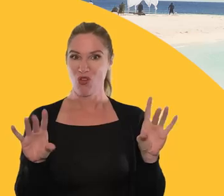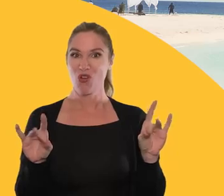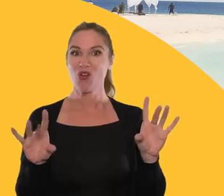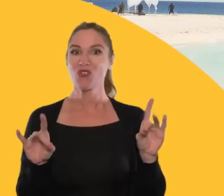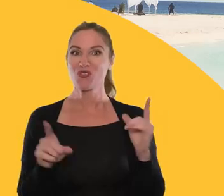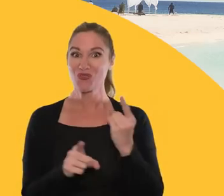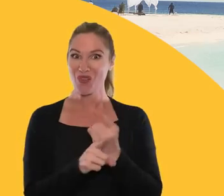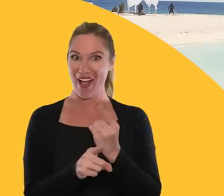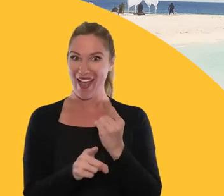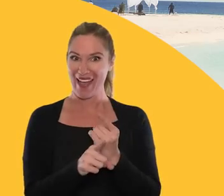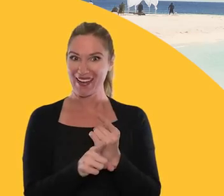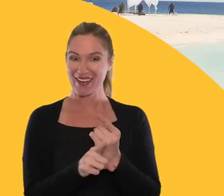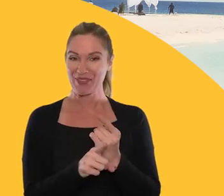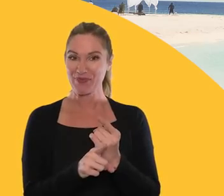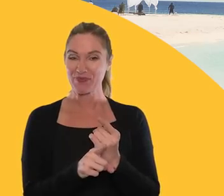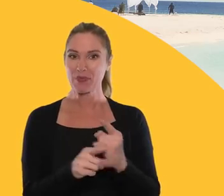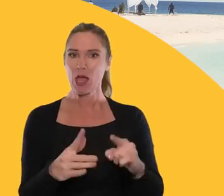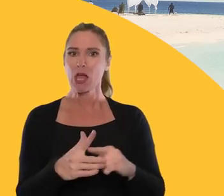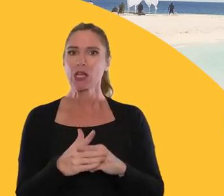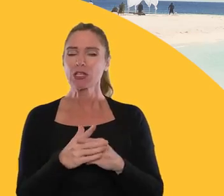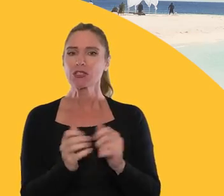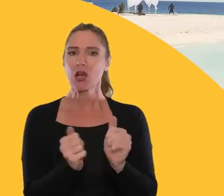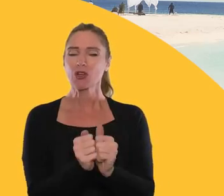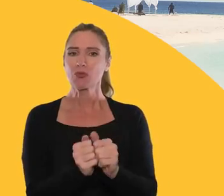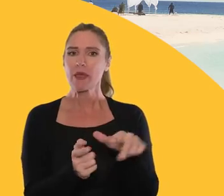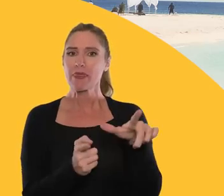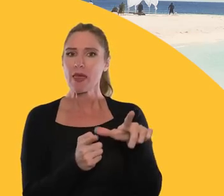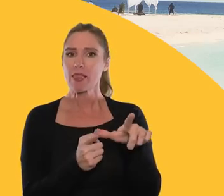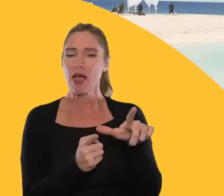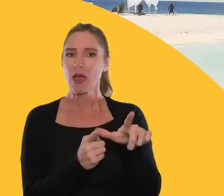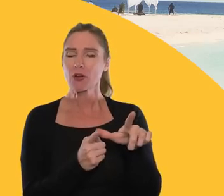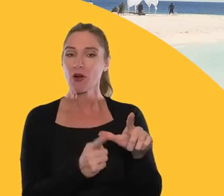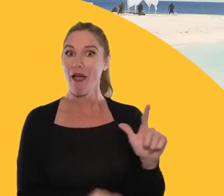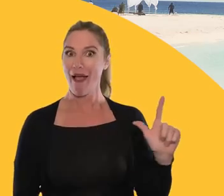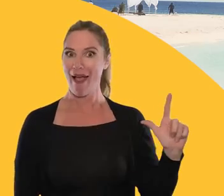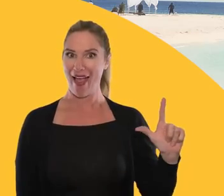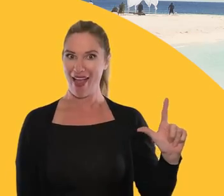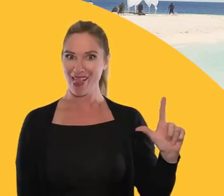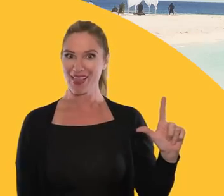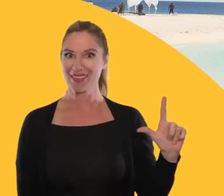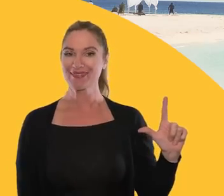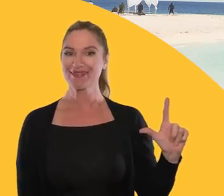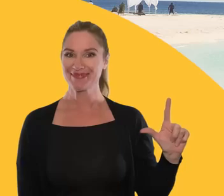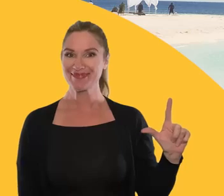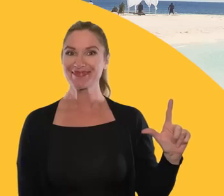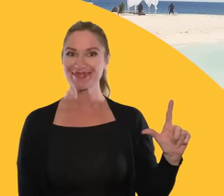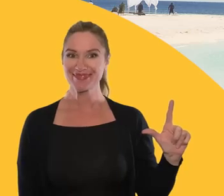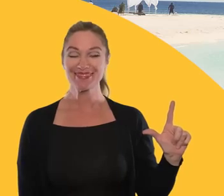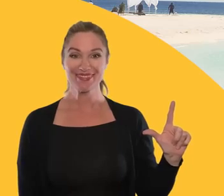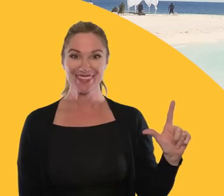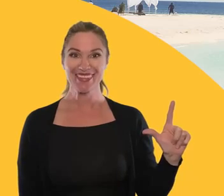a lobster. Lobster starts with the letter L.